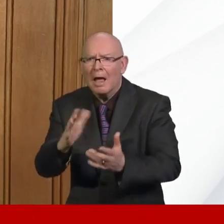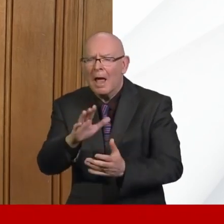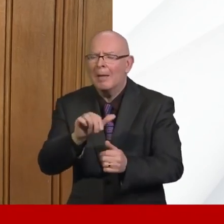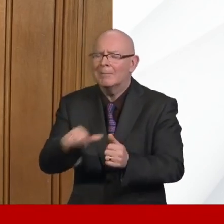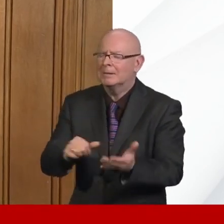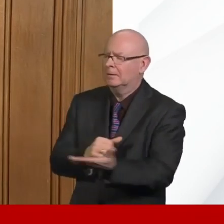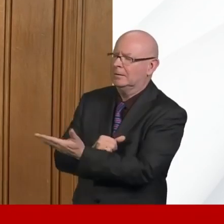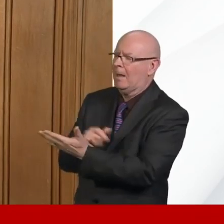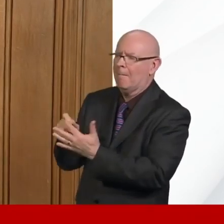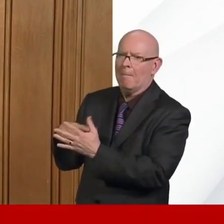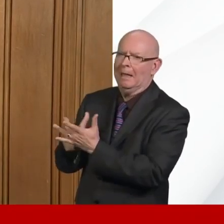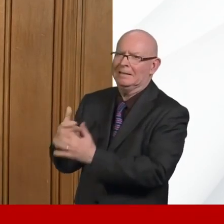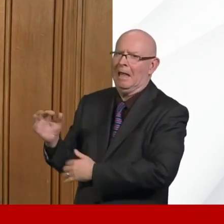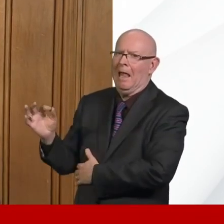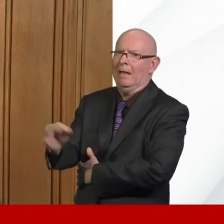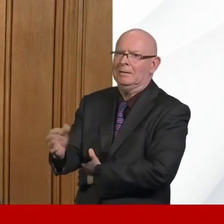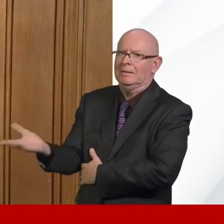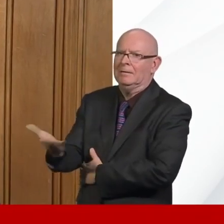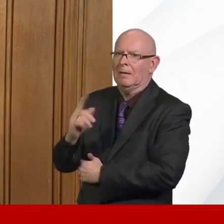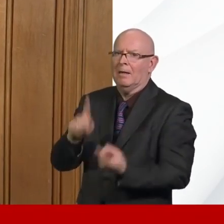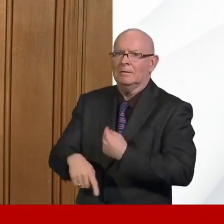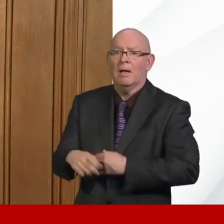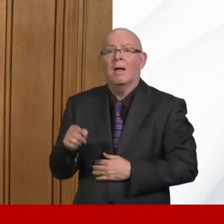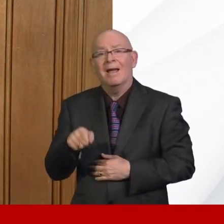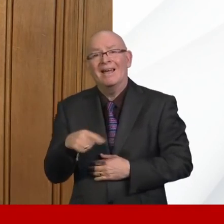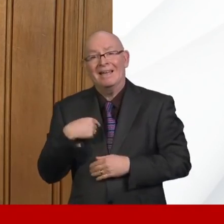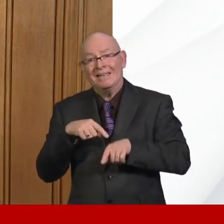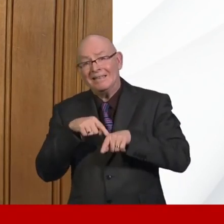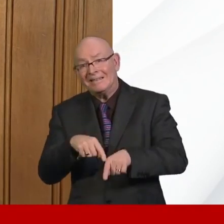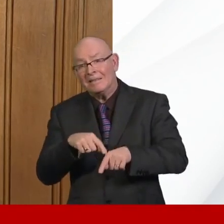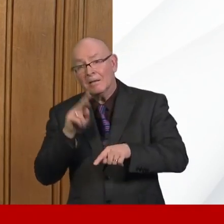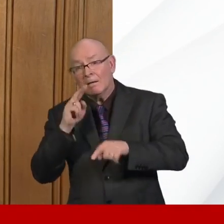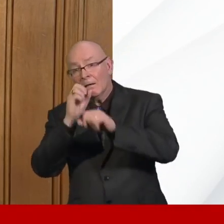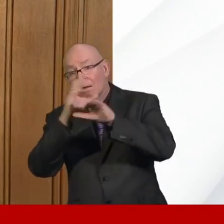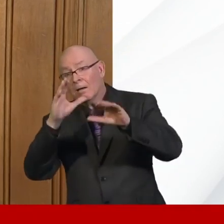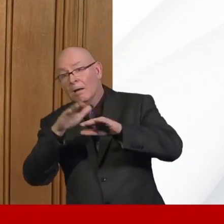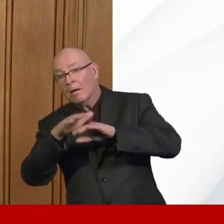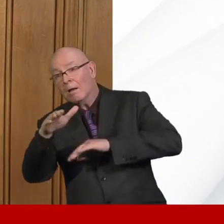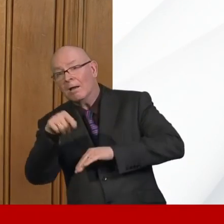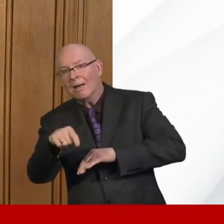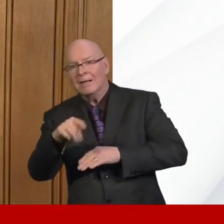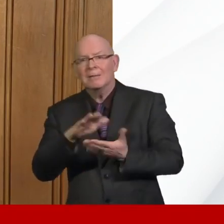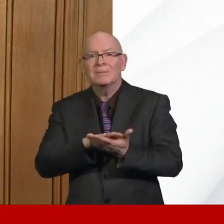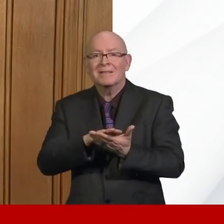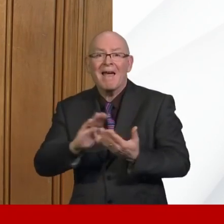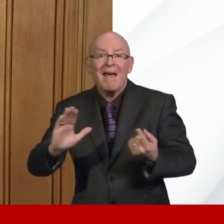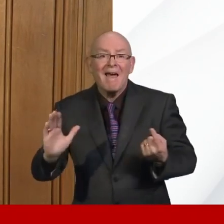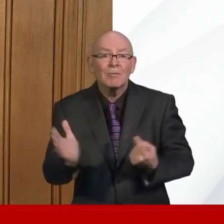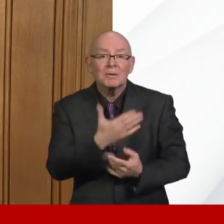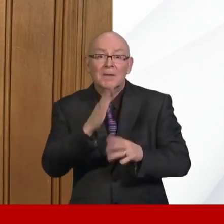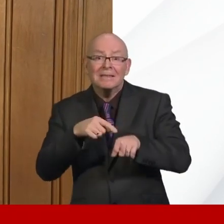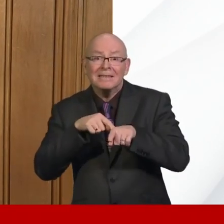less effective it's going to be. And the reason this is important, I can't stress this enough, is to make sure that the